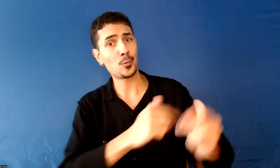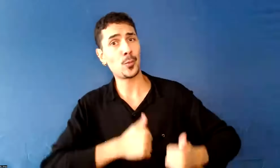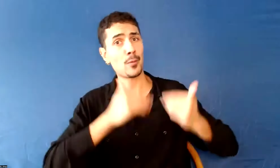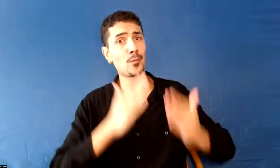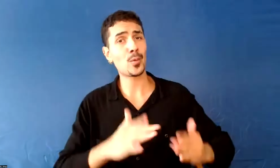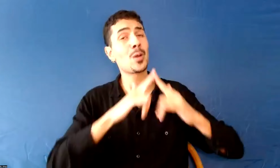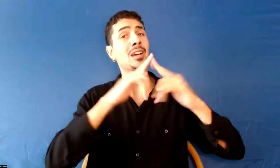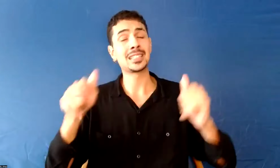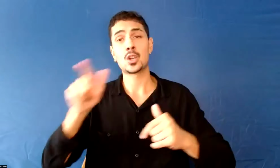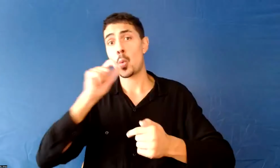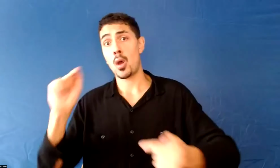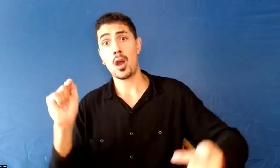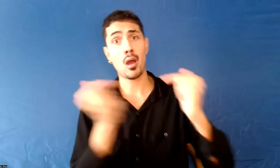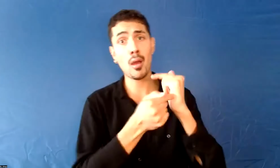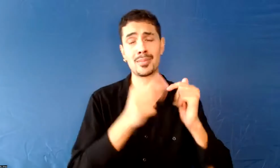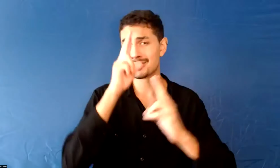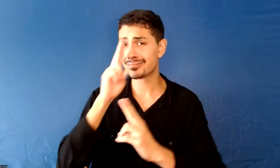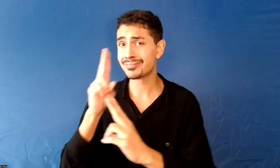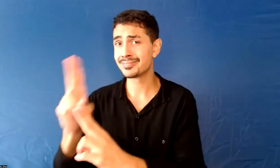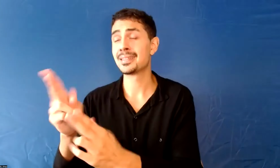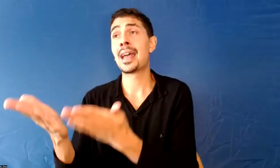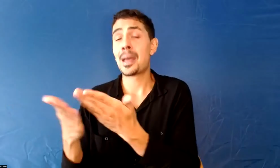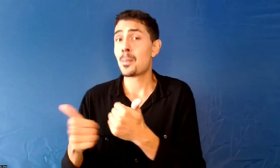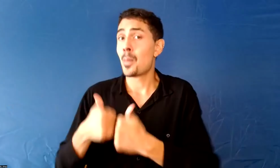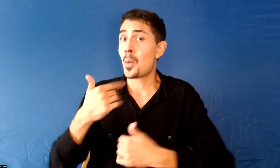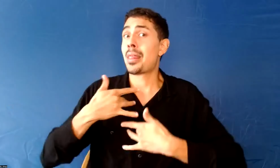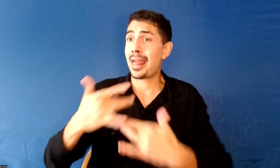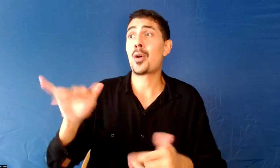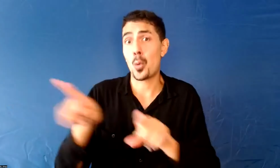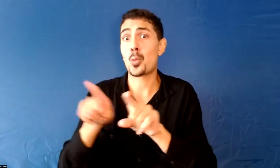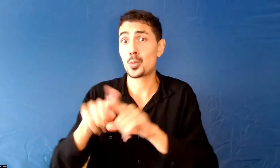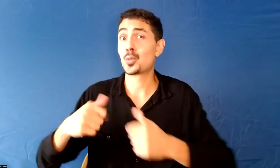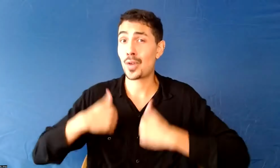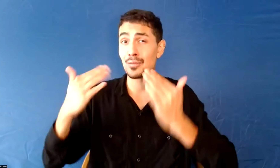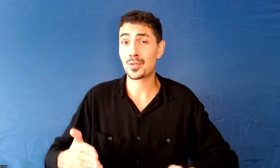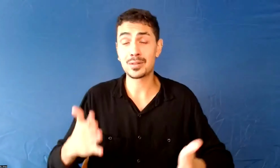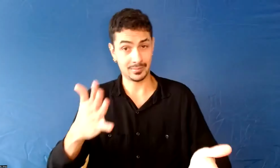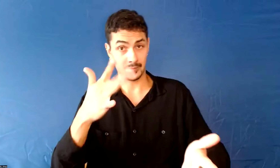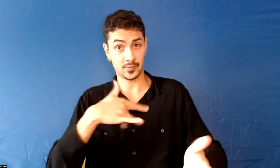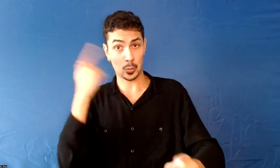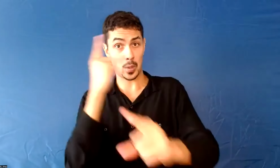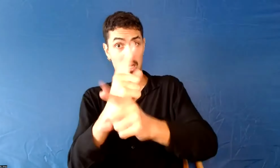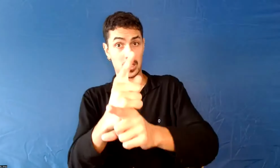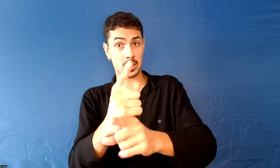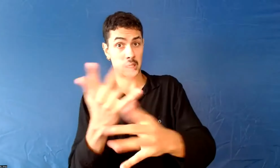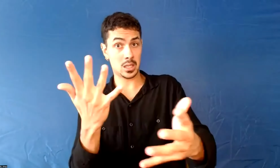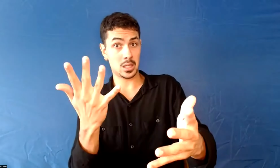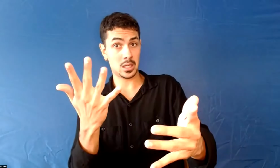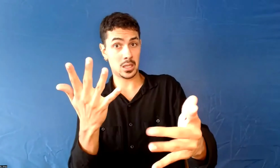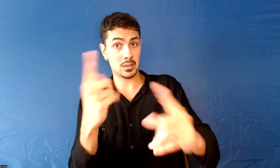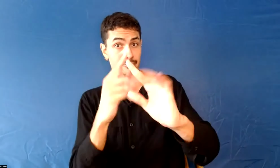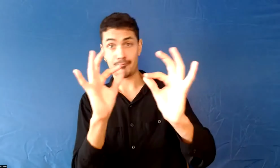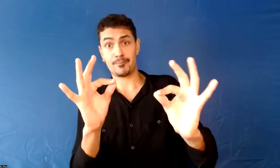harm doer that's probably also a survivor. I don't know, is that right on? Right on, right on.